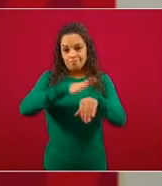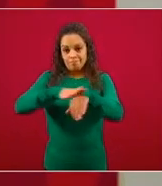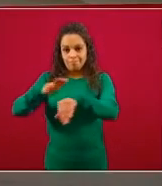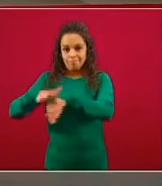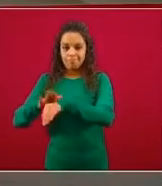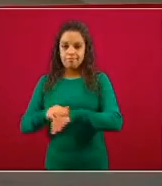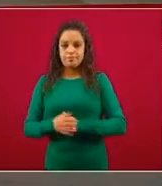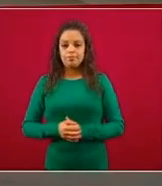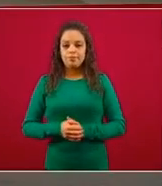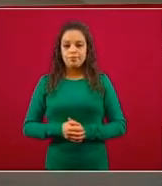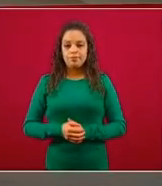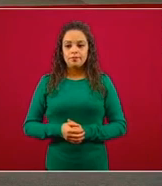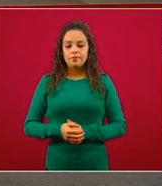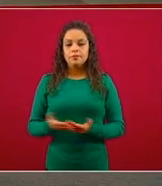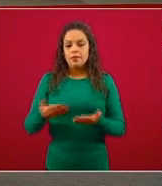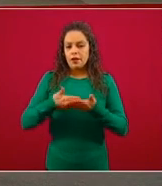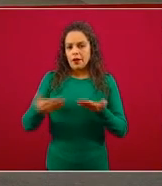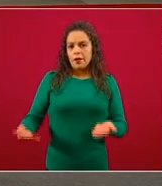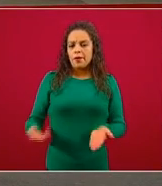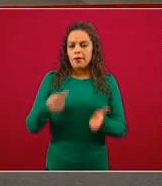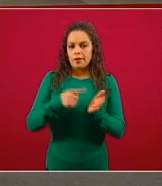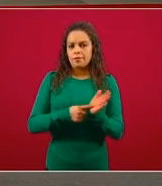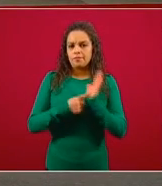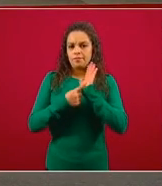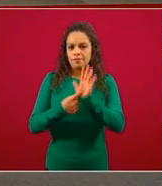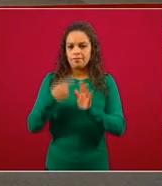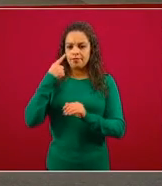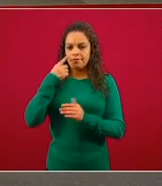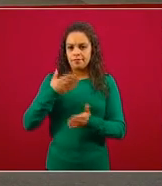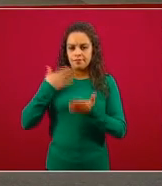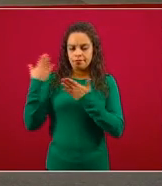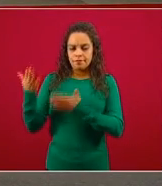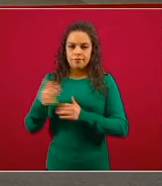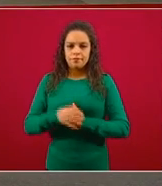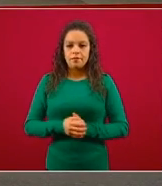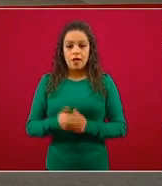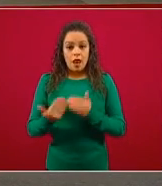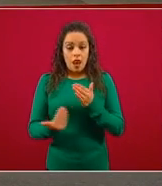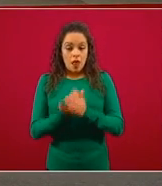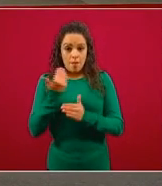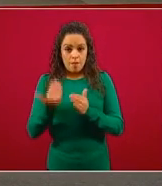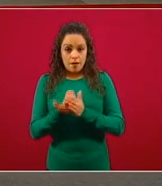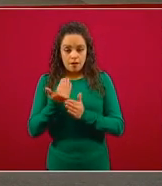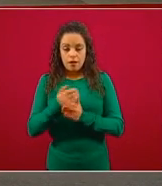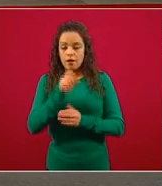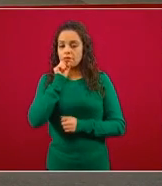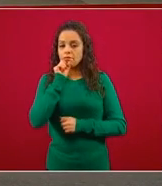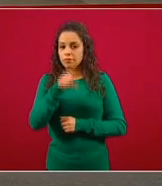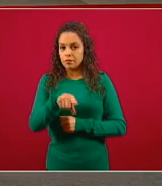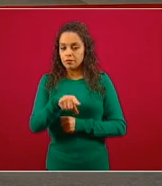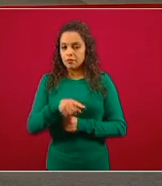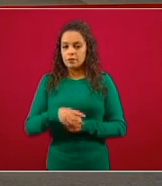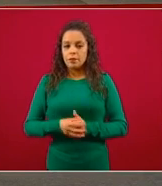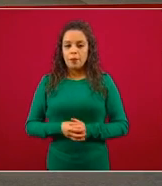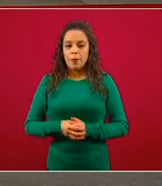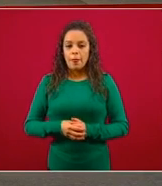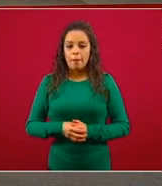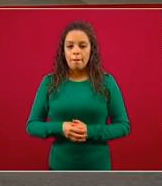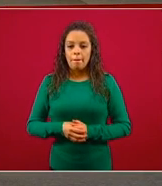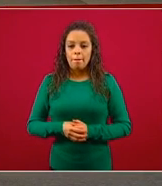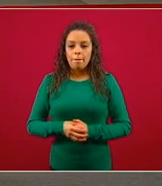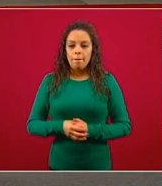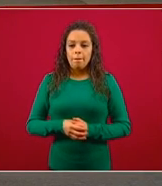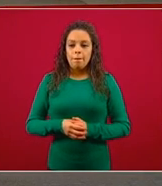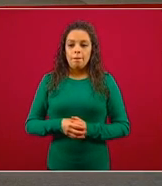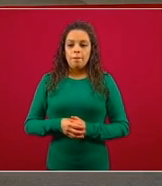Now, may I give my presentation? This morning, before the presentation was made, we saw